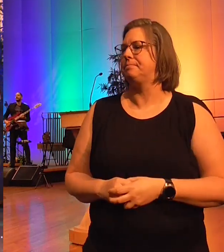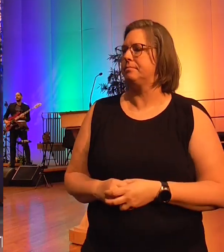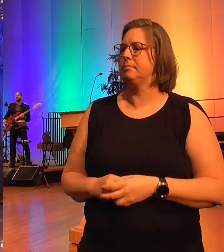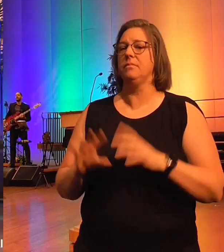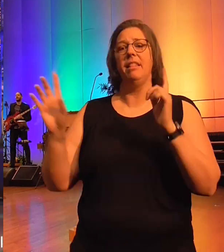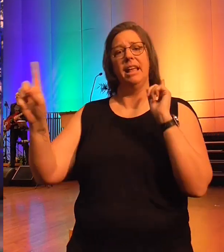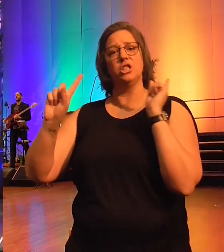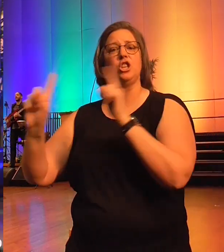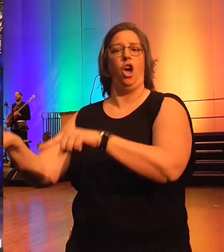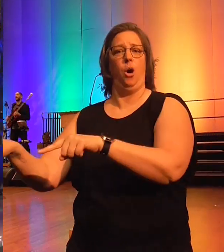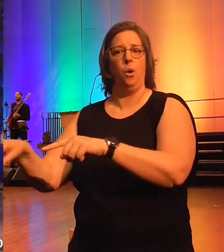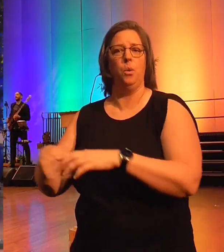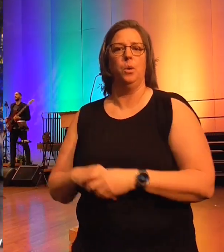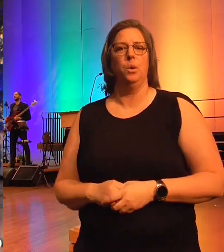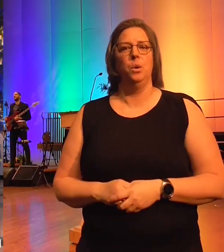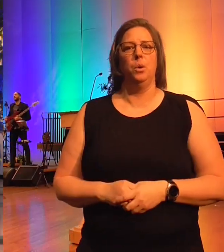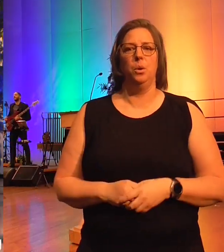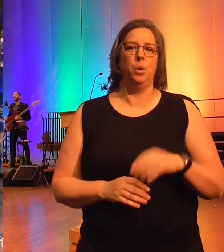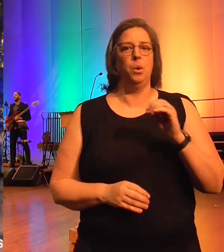go down.